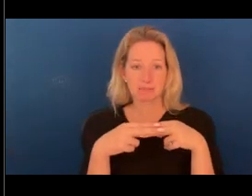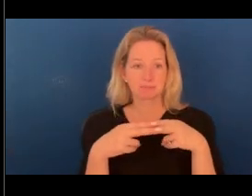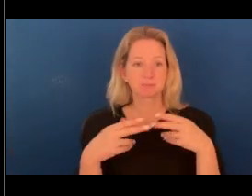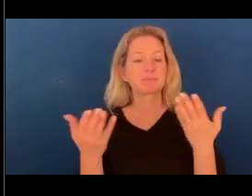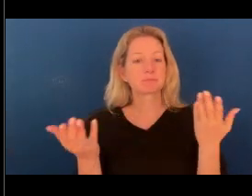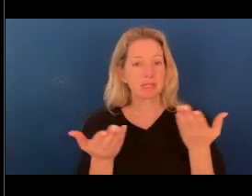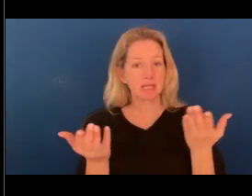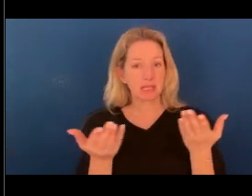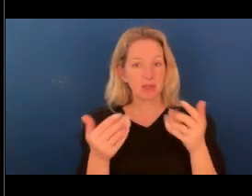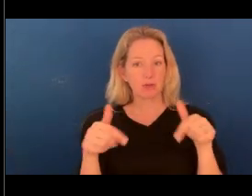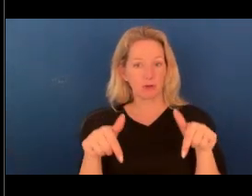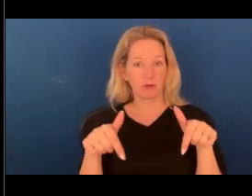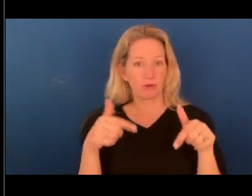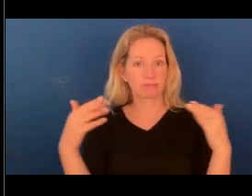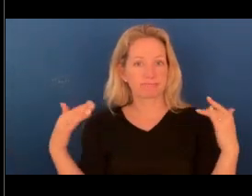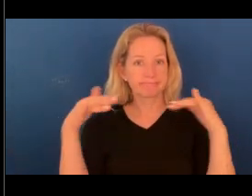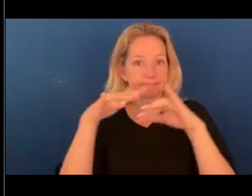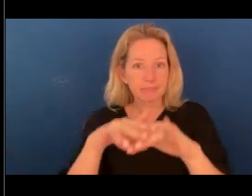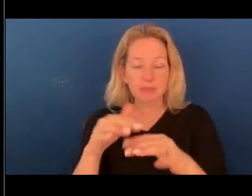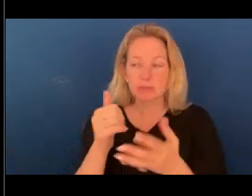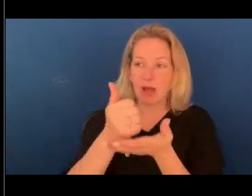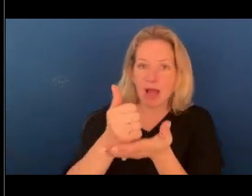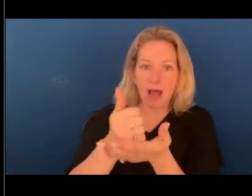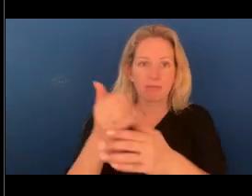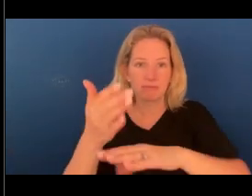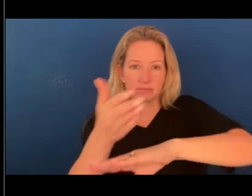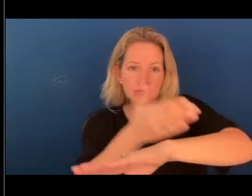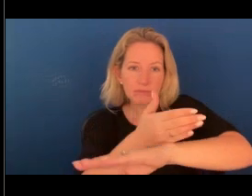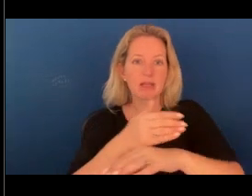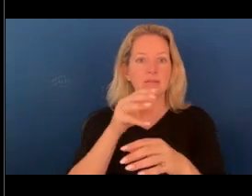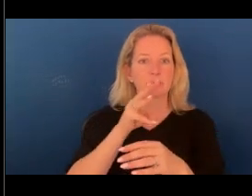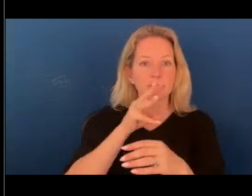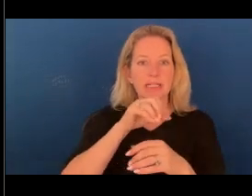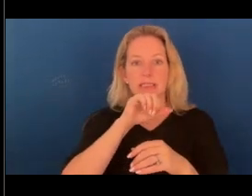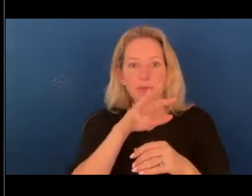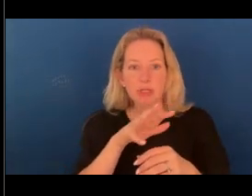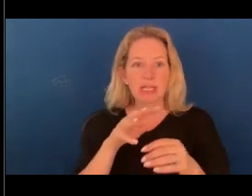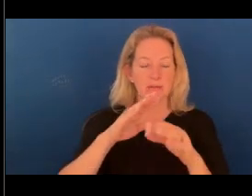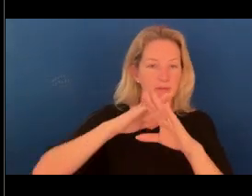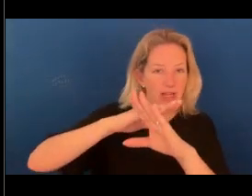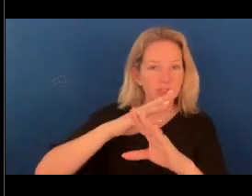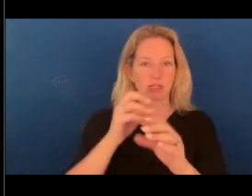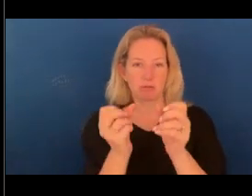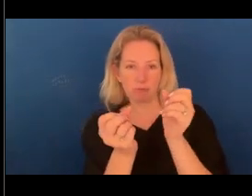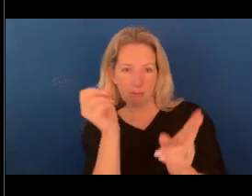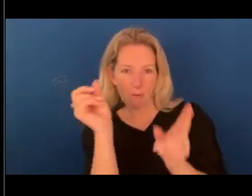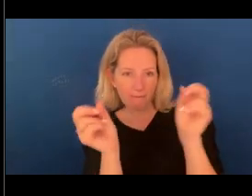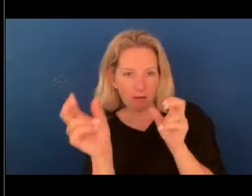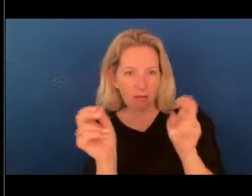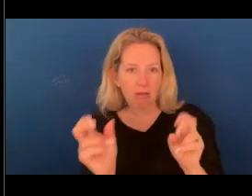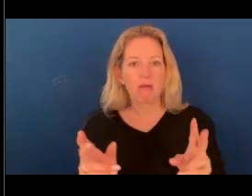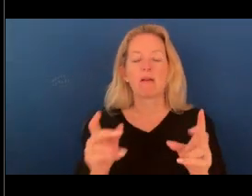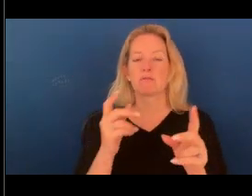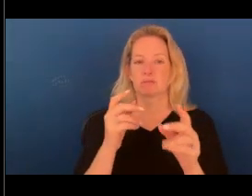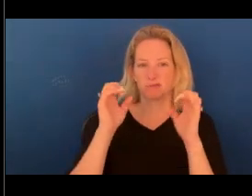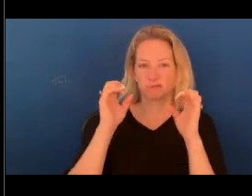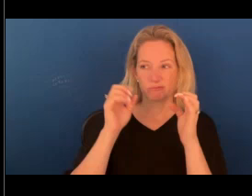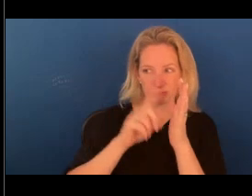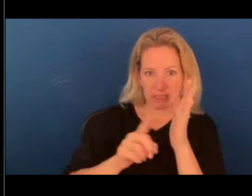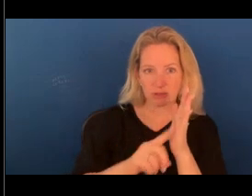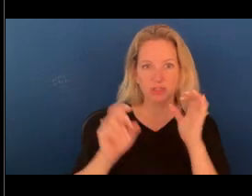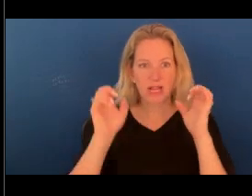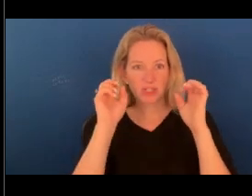advance marine debris prevention and removal through the research, education, extension, and